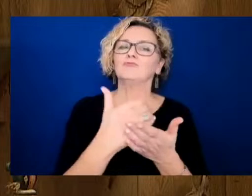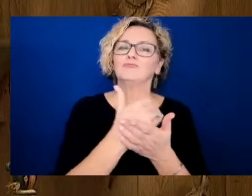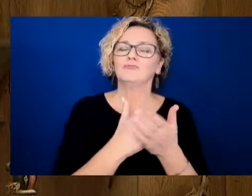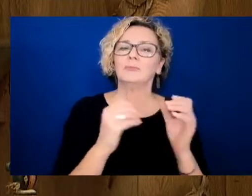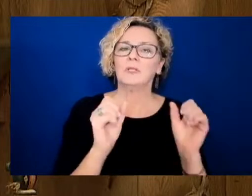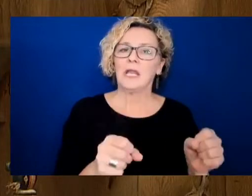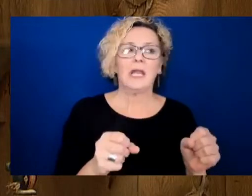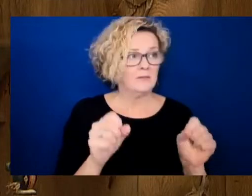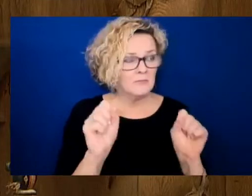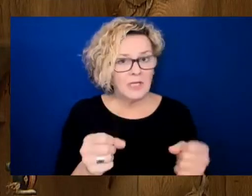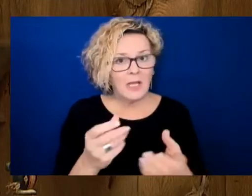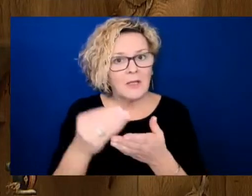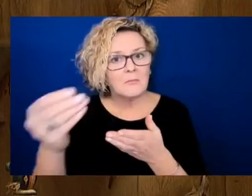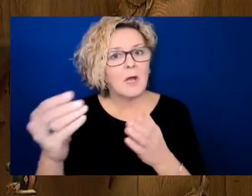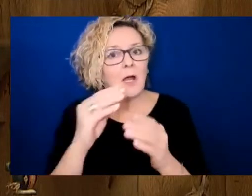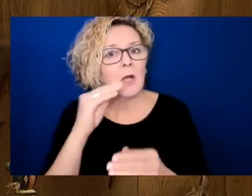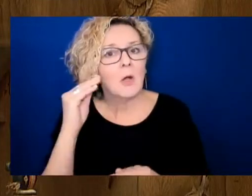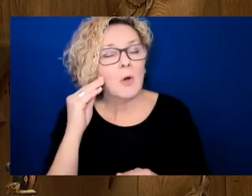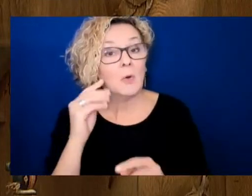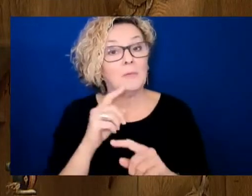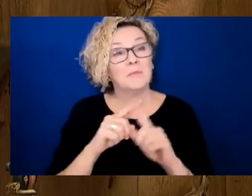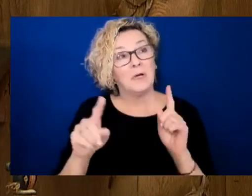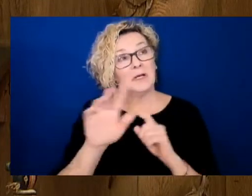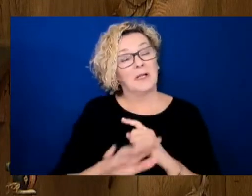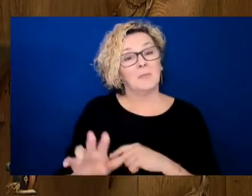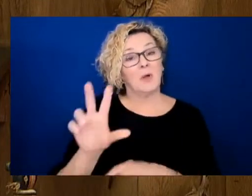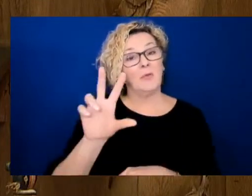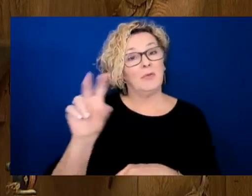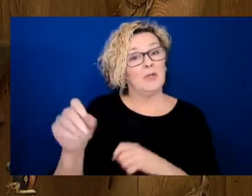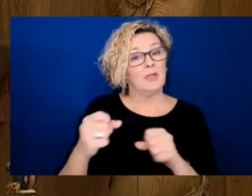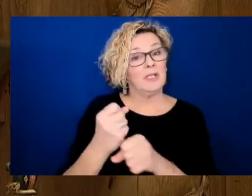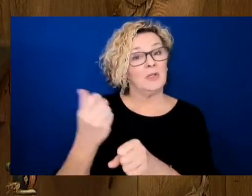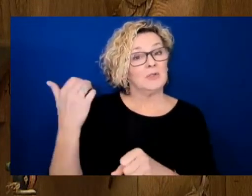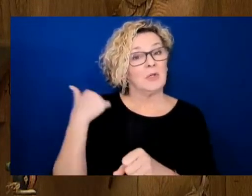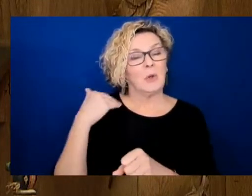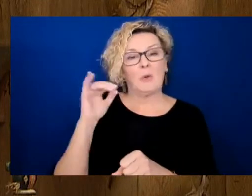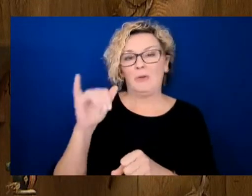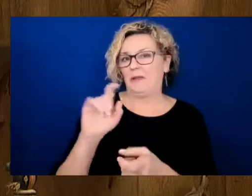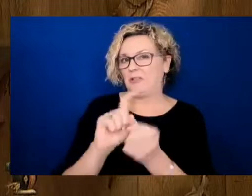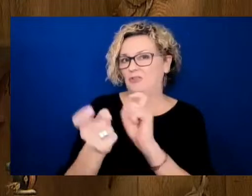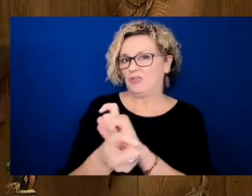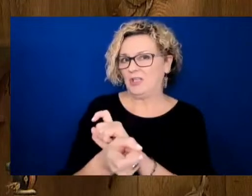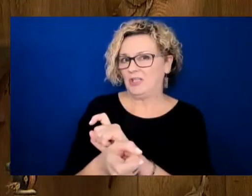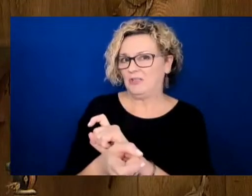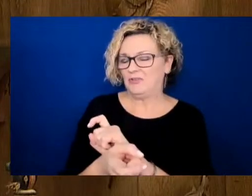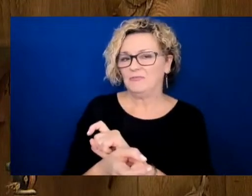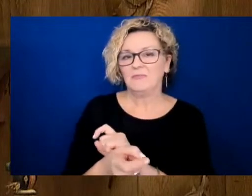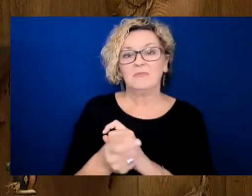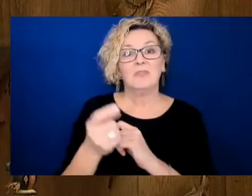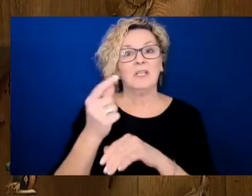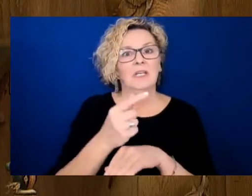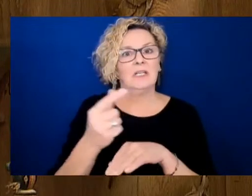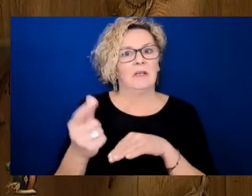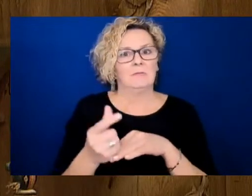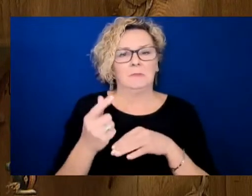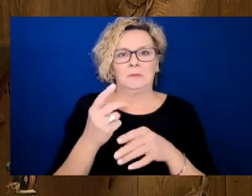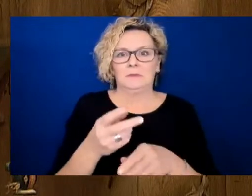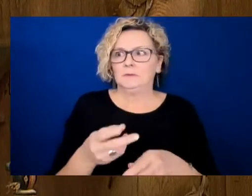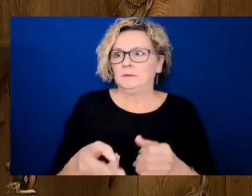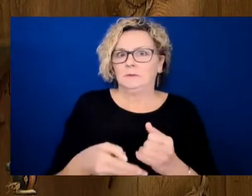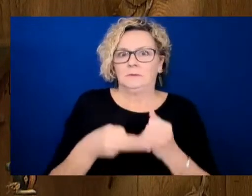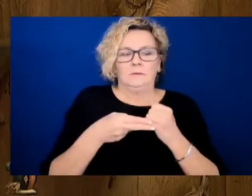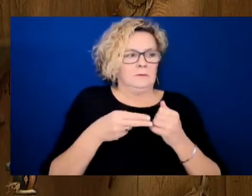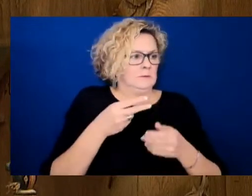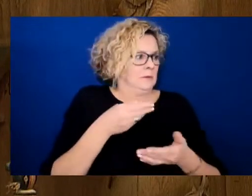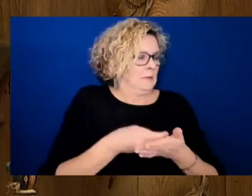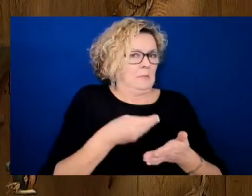ago, that started to change. In the name of austerity, governments at all levels stopped investing in affordable